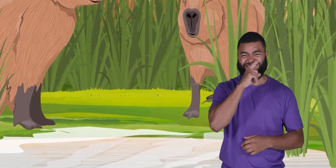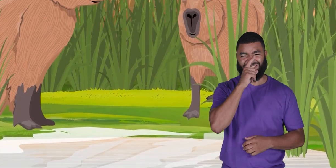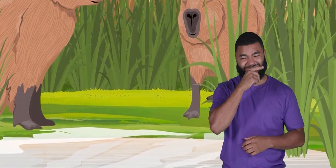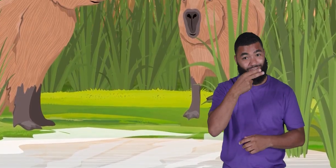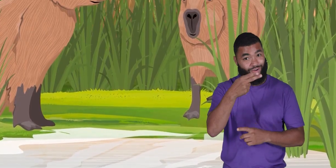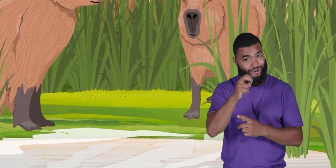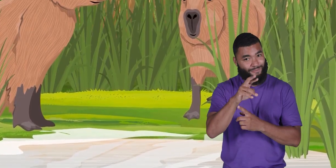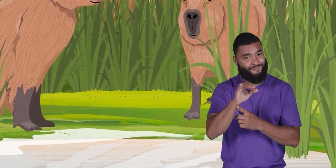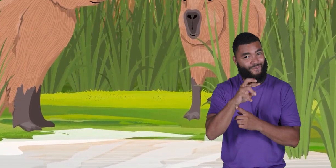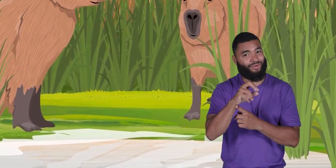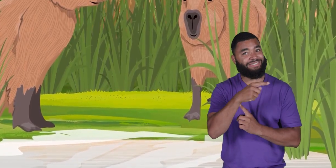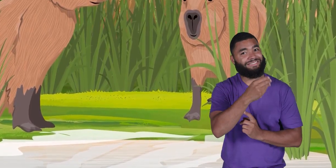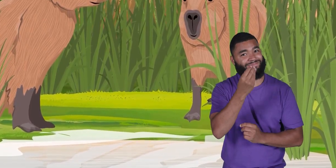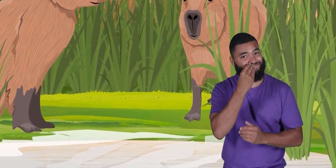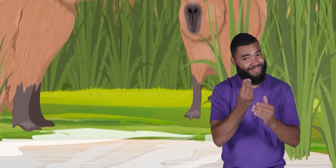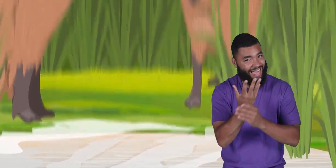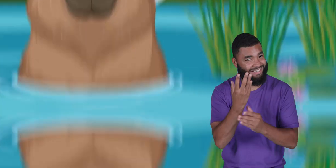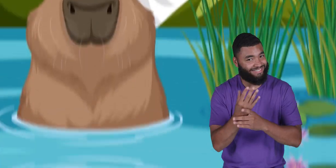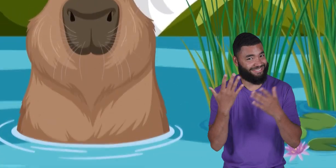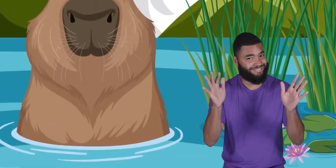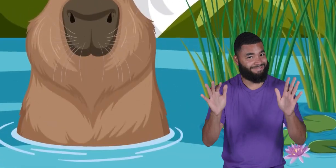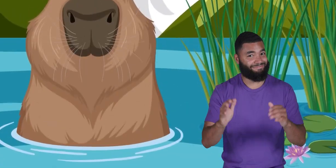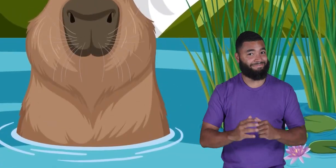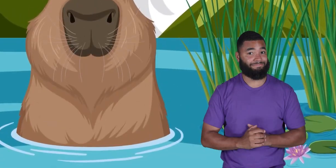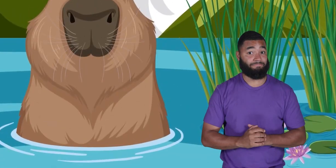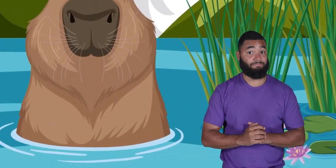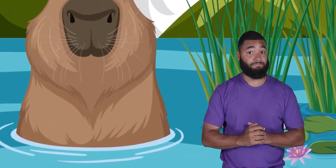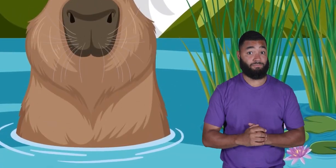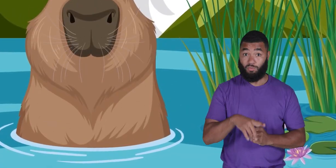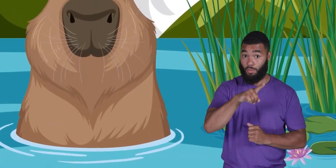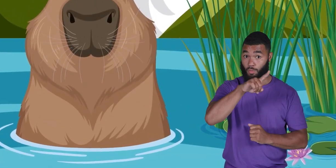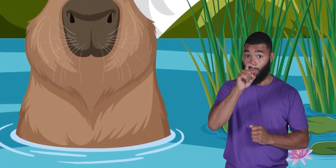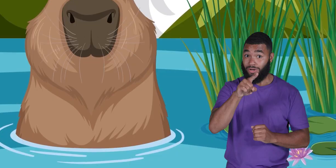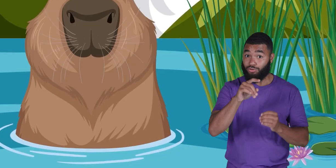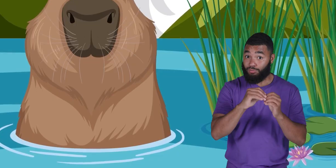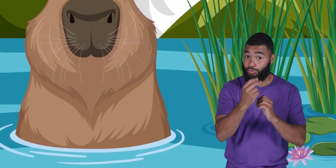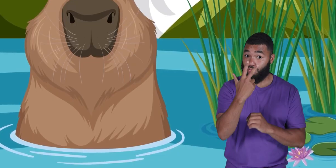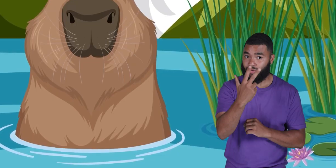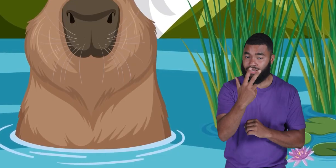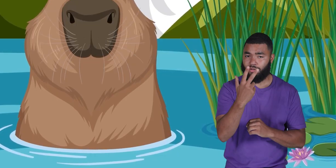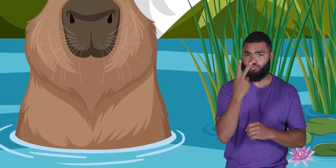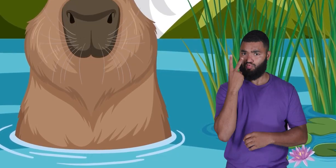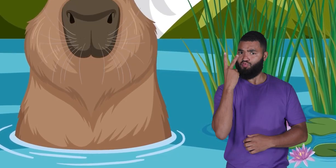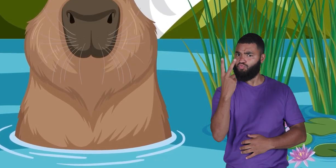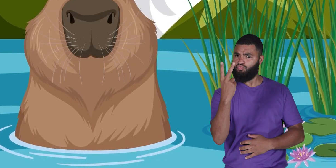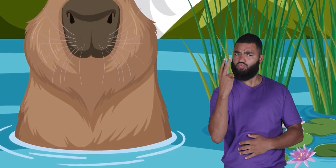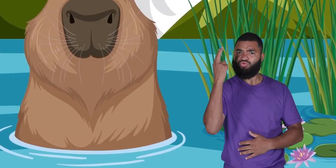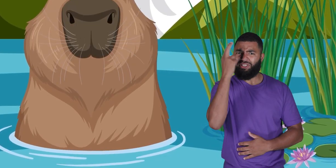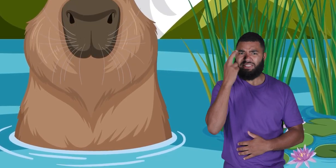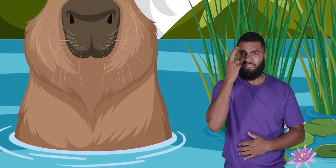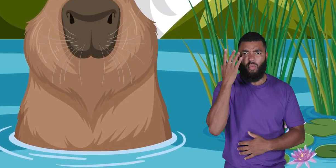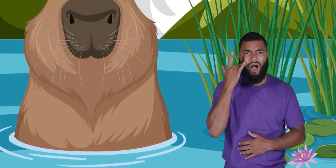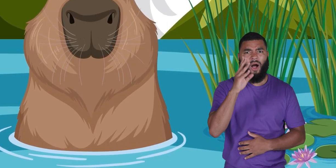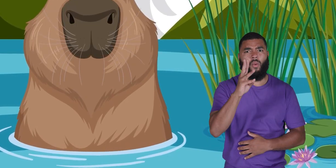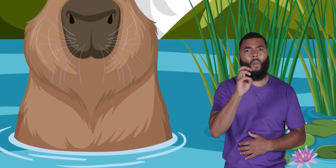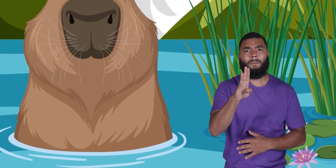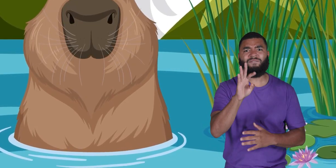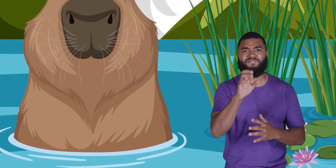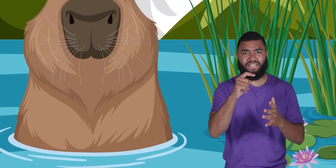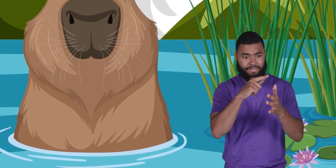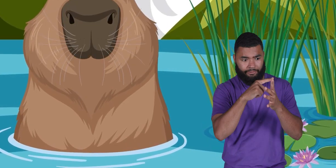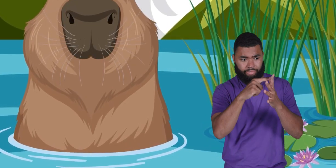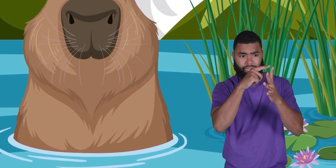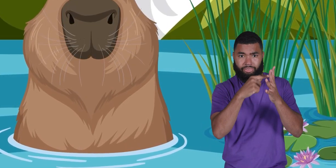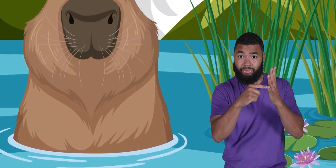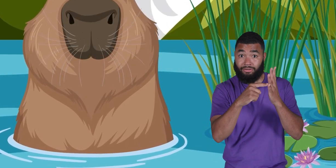false they're herbivores question three what are two reasons why capybaras